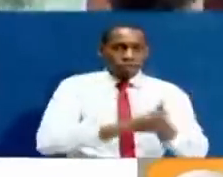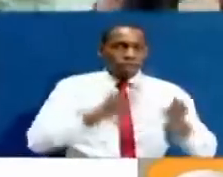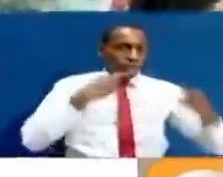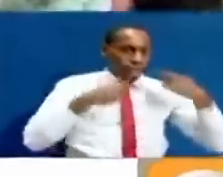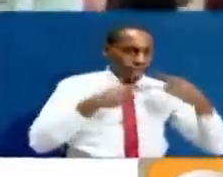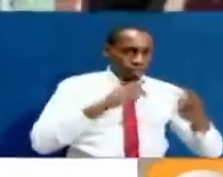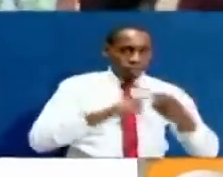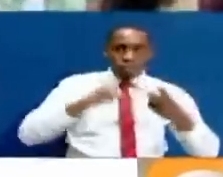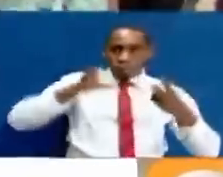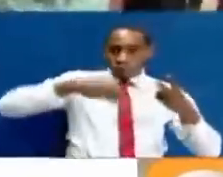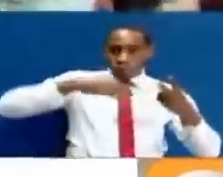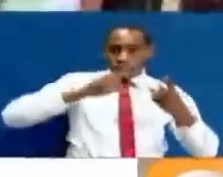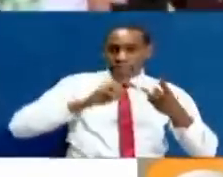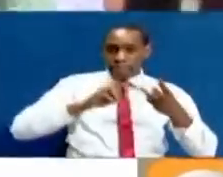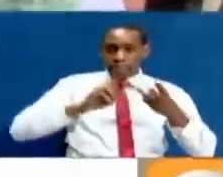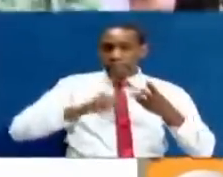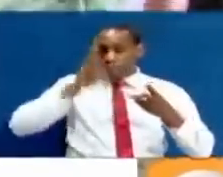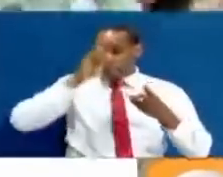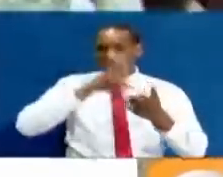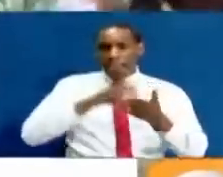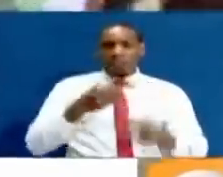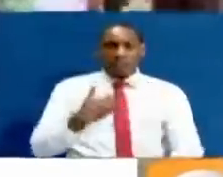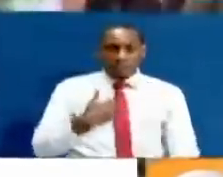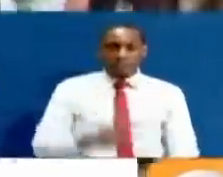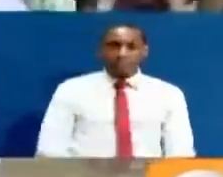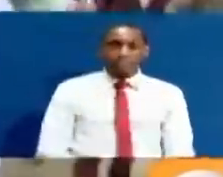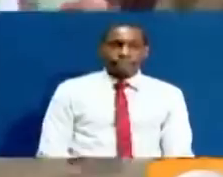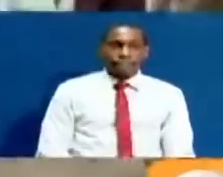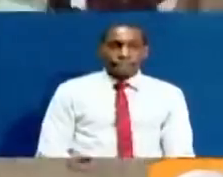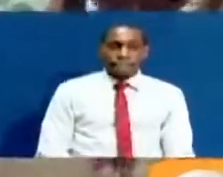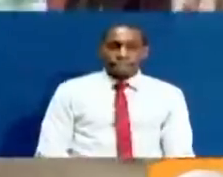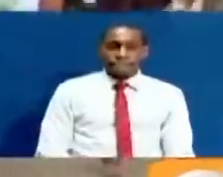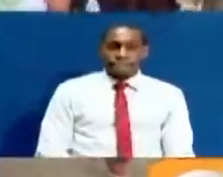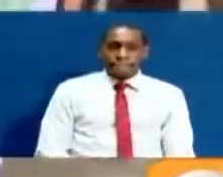restaurant, a supermarket and a police station. Laura Otieno, Citizen TV.